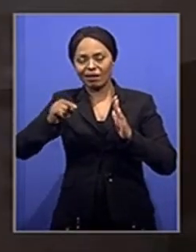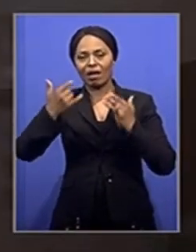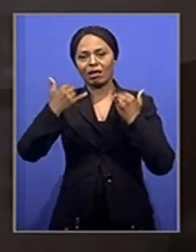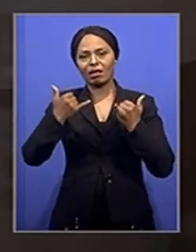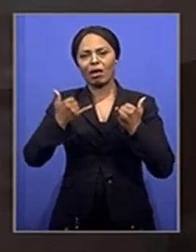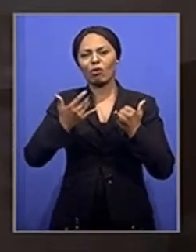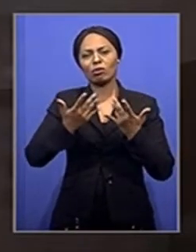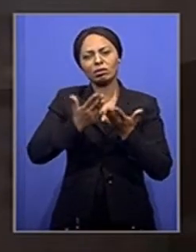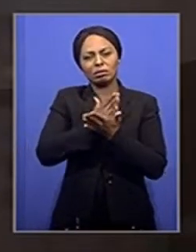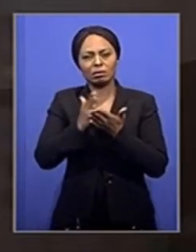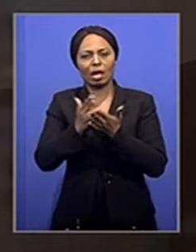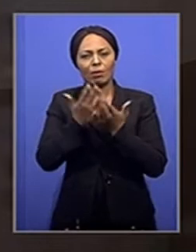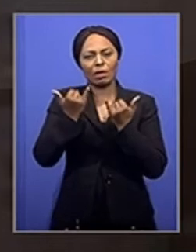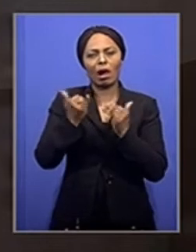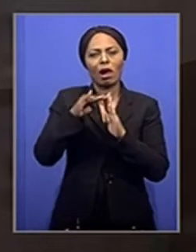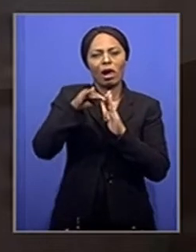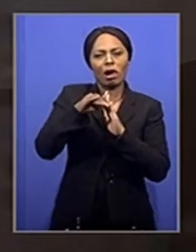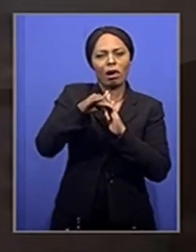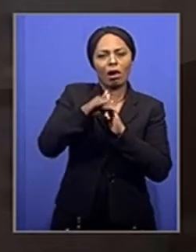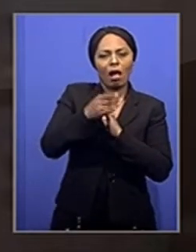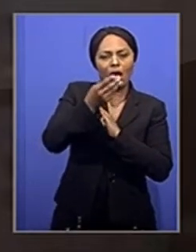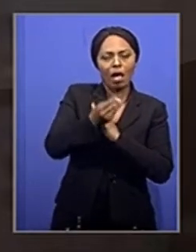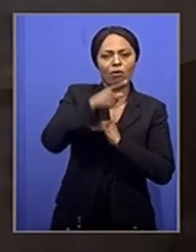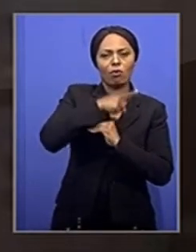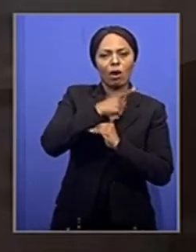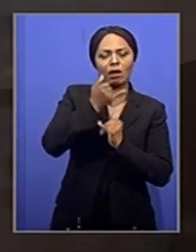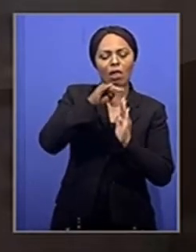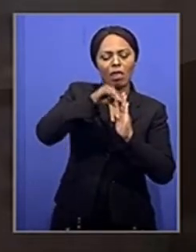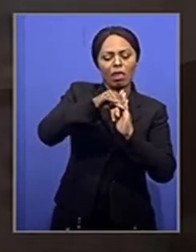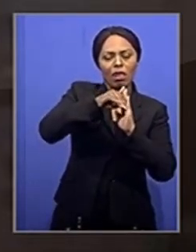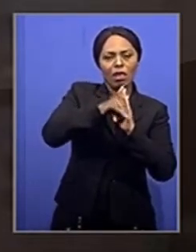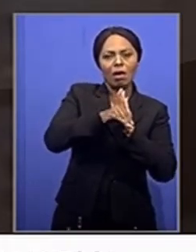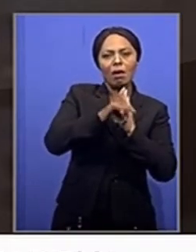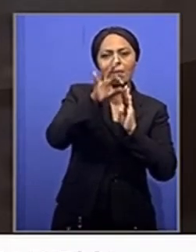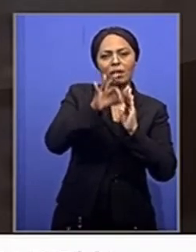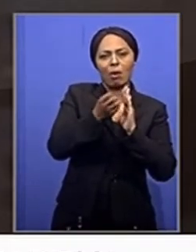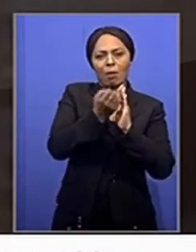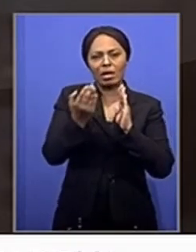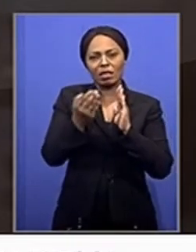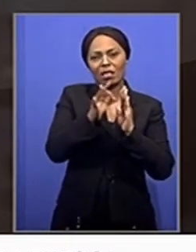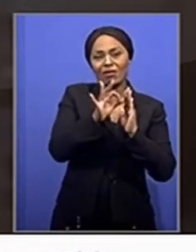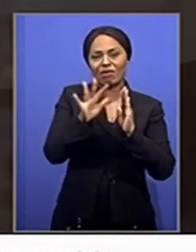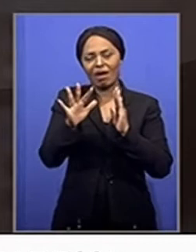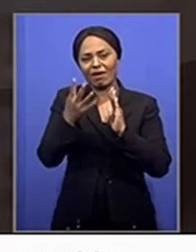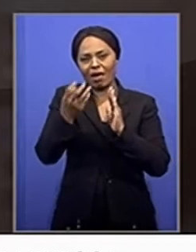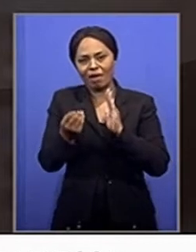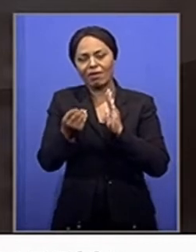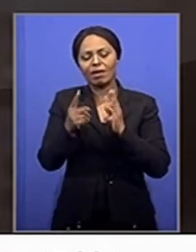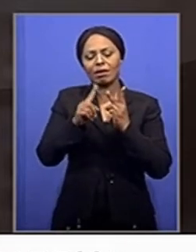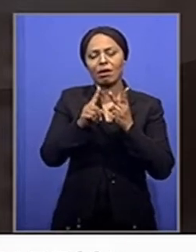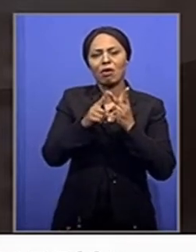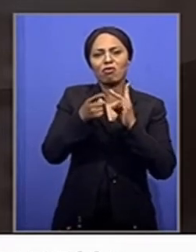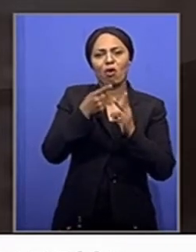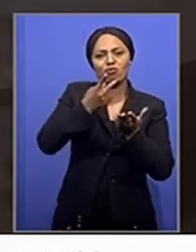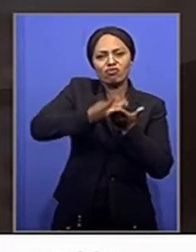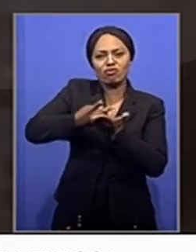le. Ka kakaretšo kelo ya diphetetšo e theogetše go diperesentše 35, kelo ya batho ba robatšwago maokeleng